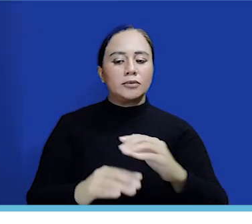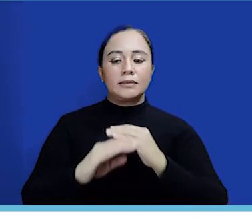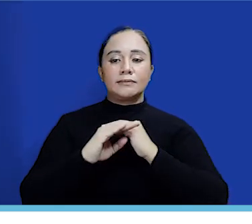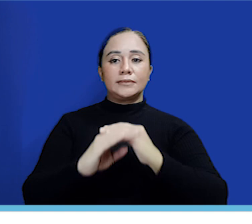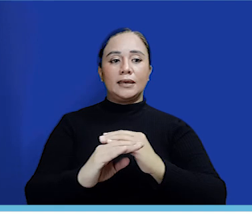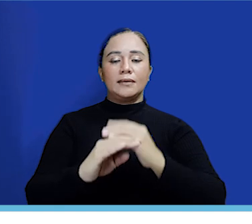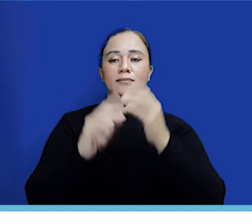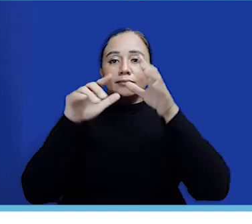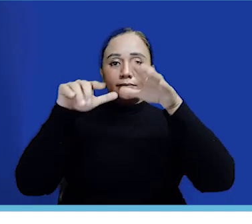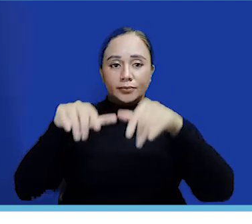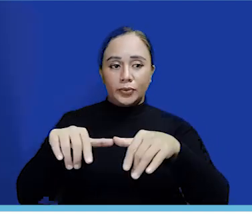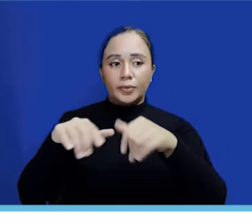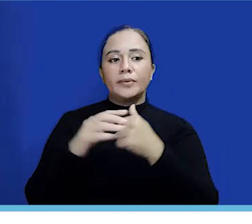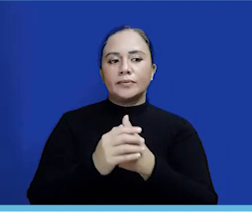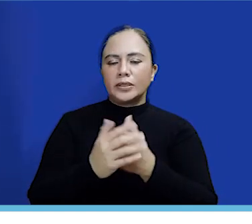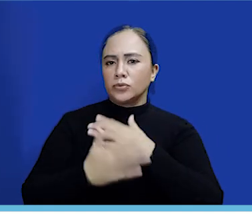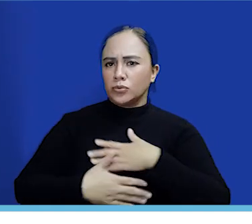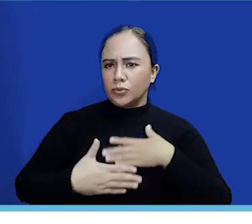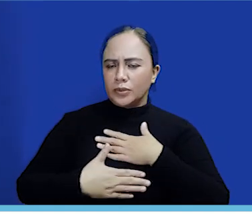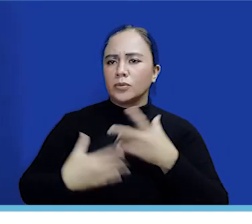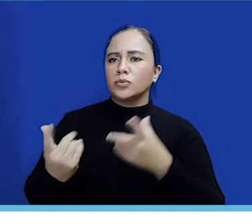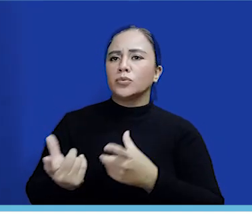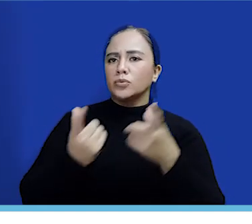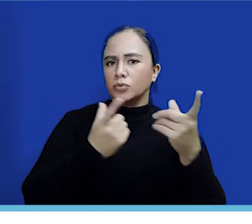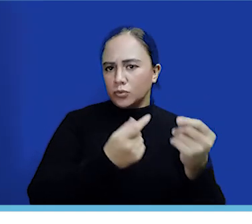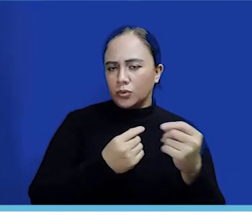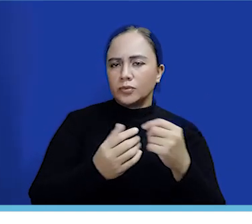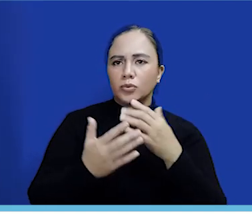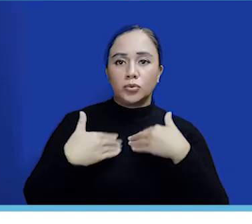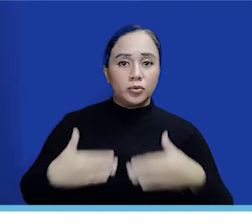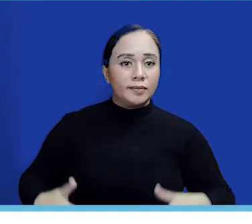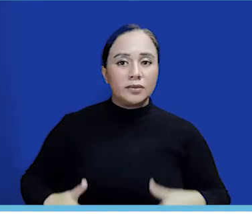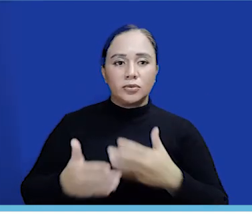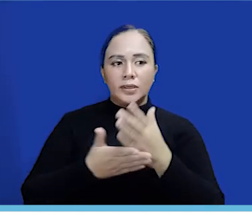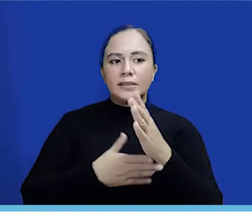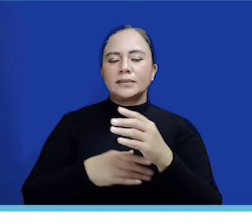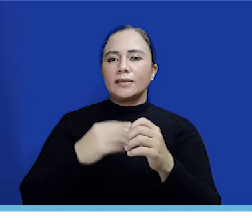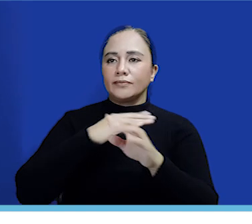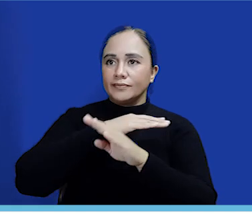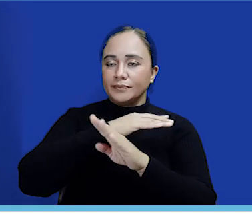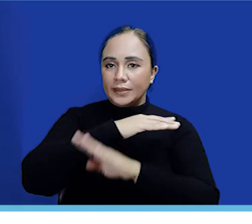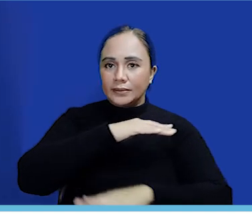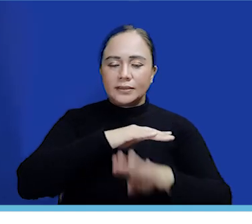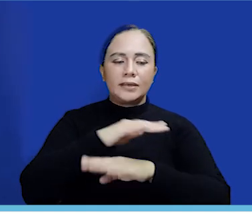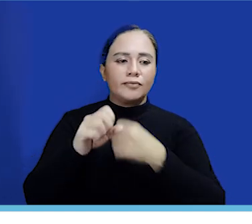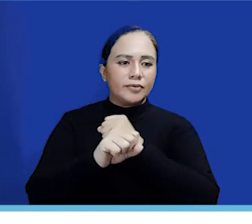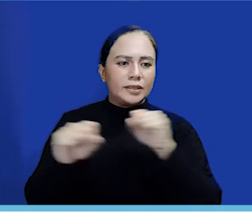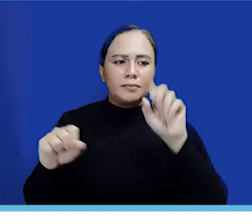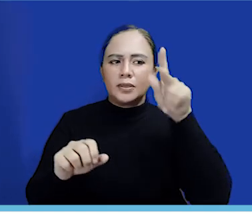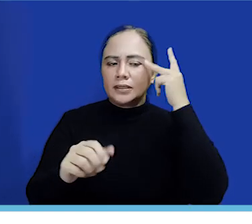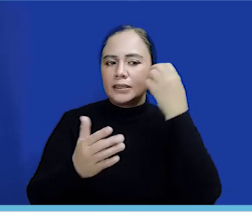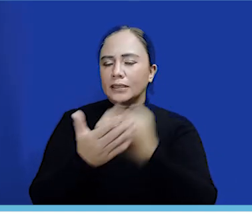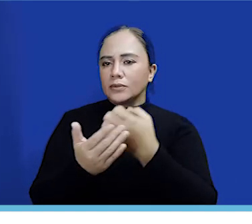anything that hinders persons with disabilities from enjoying or exercising all human rights and fundamental freedoms in the